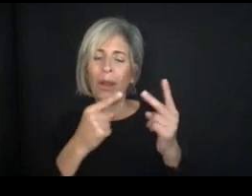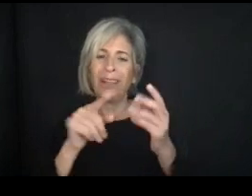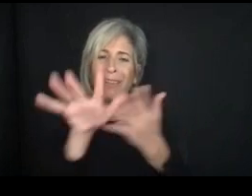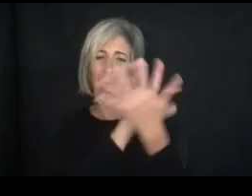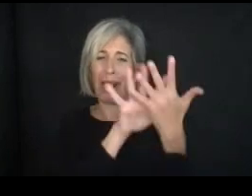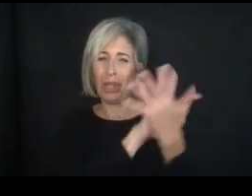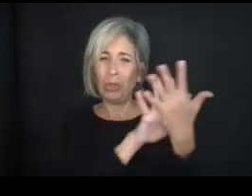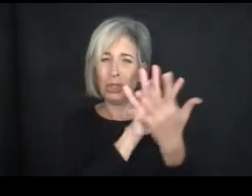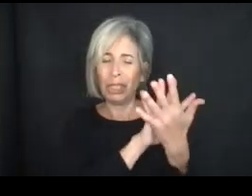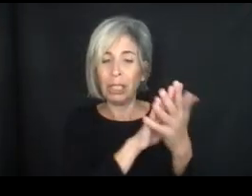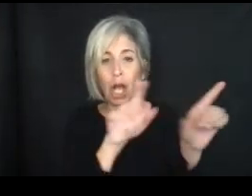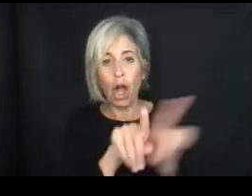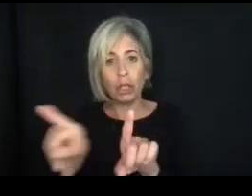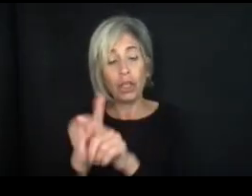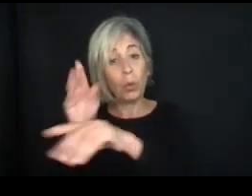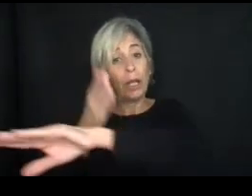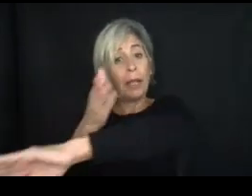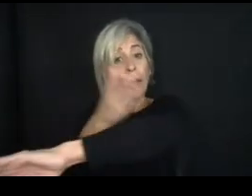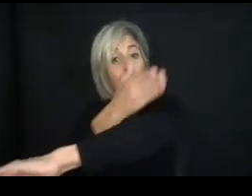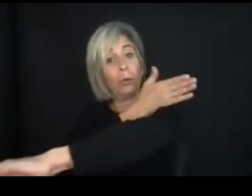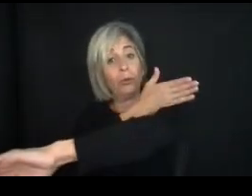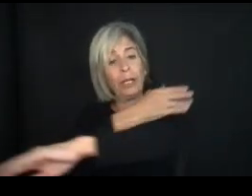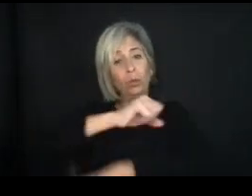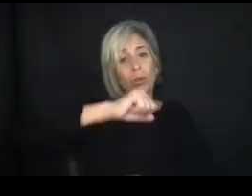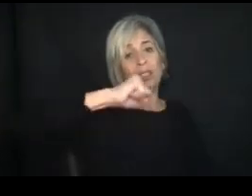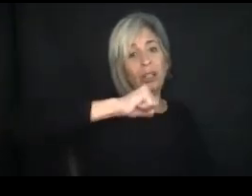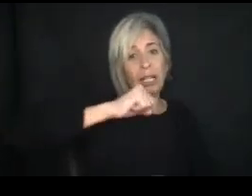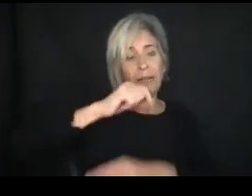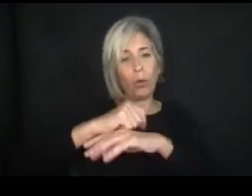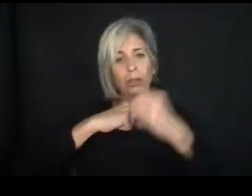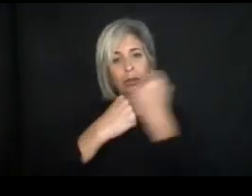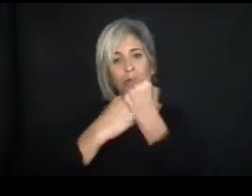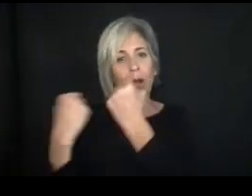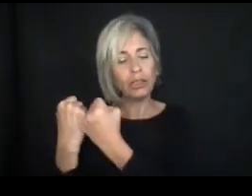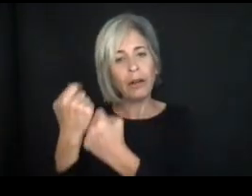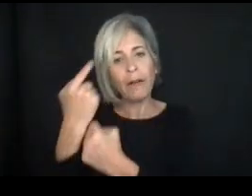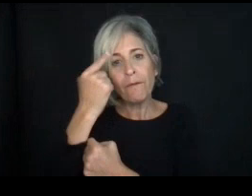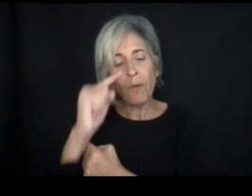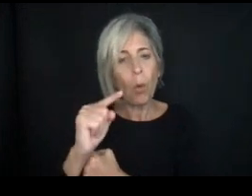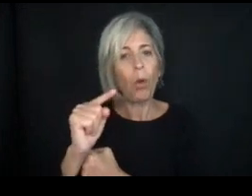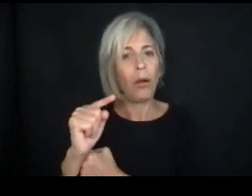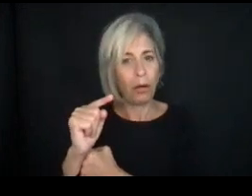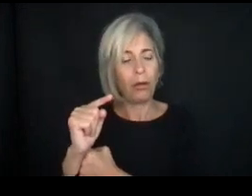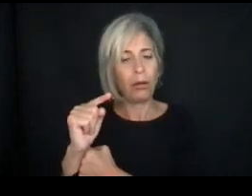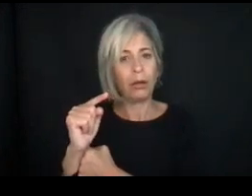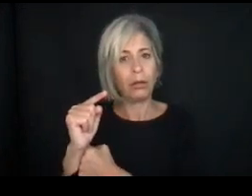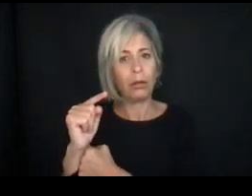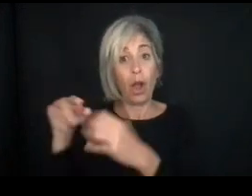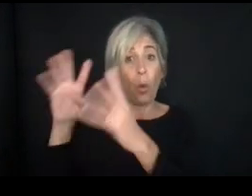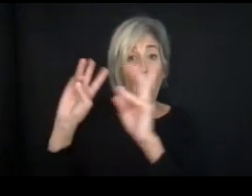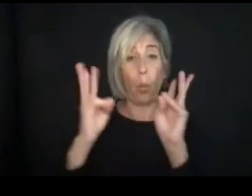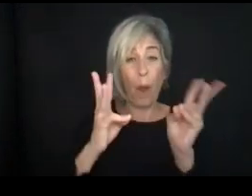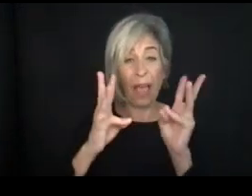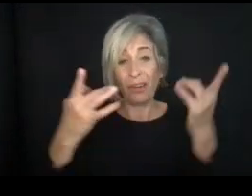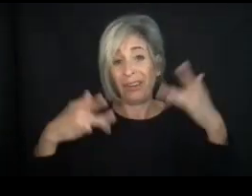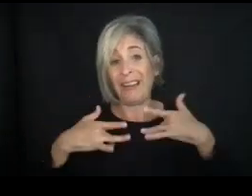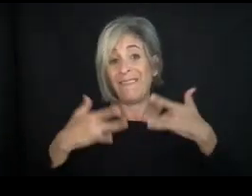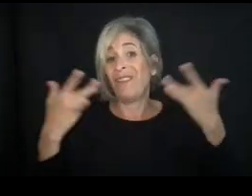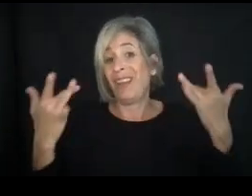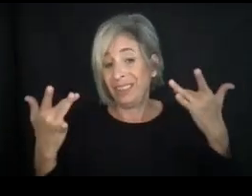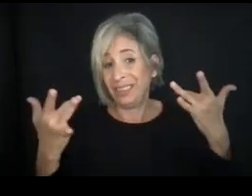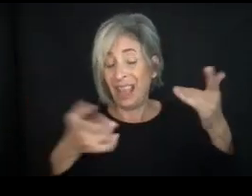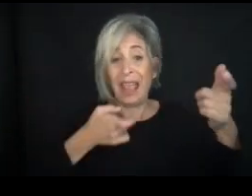as well as improving resilience in infrastructure for severe weather events and